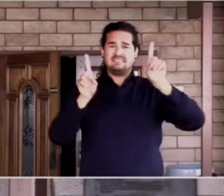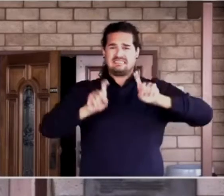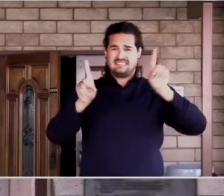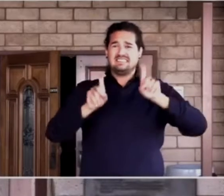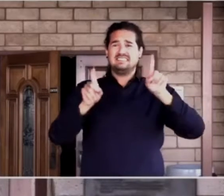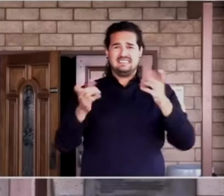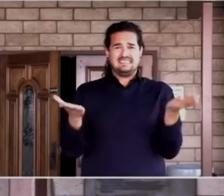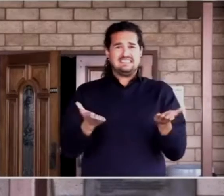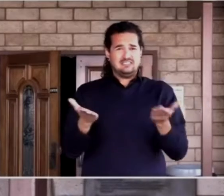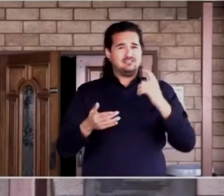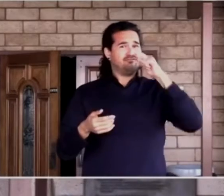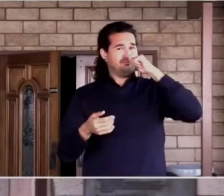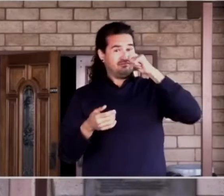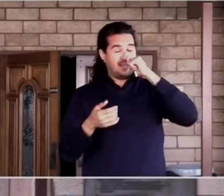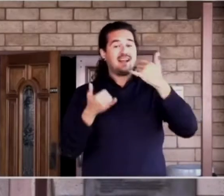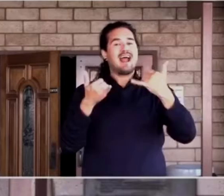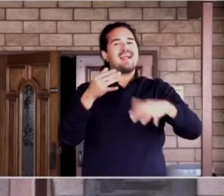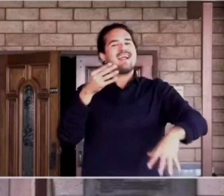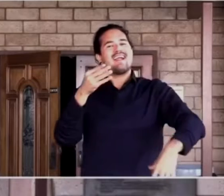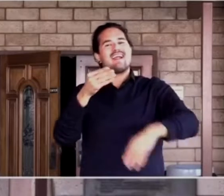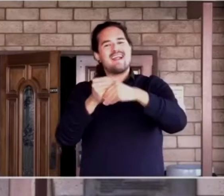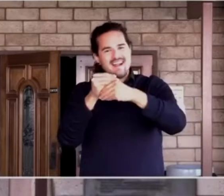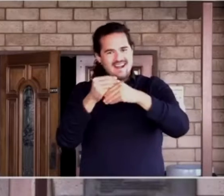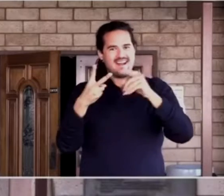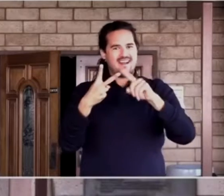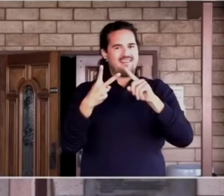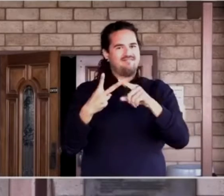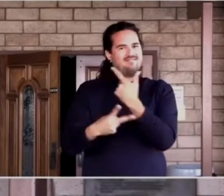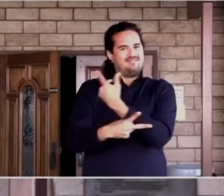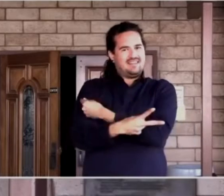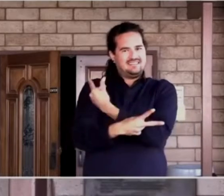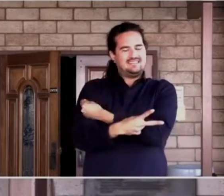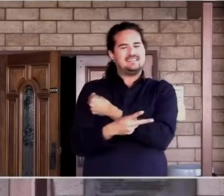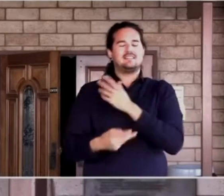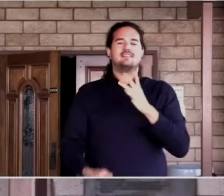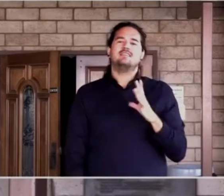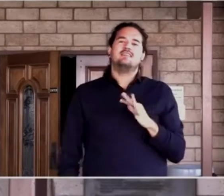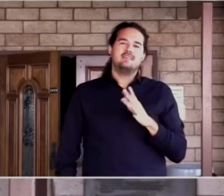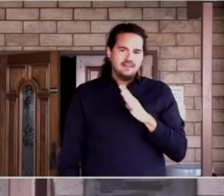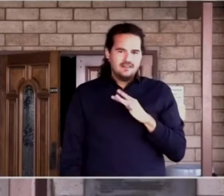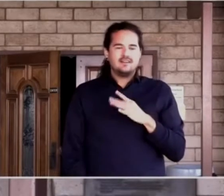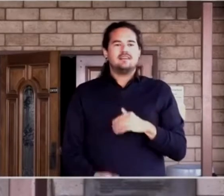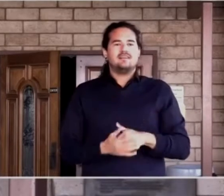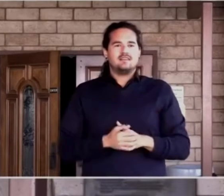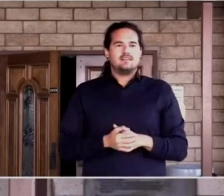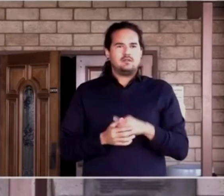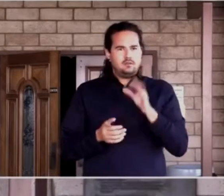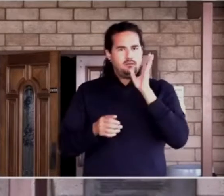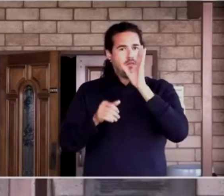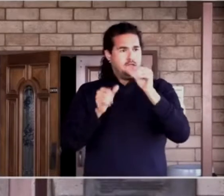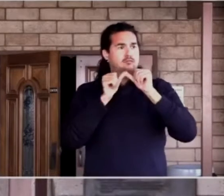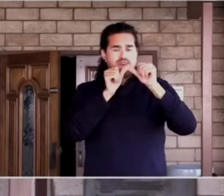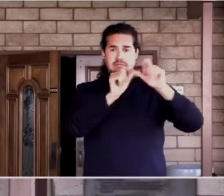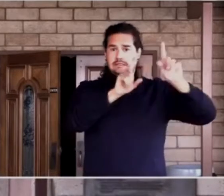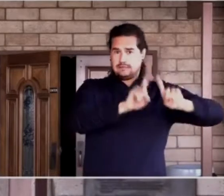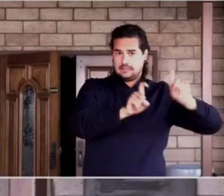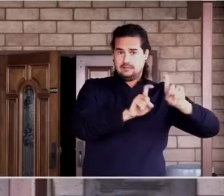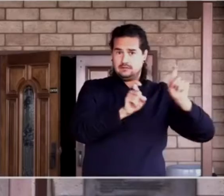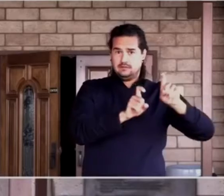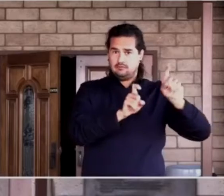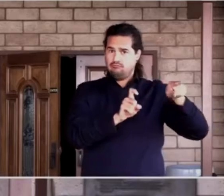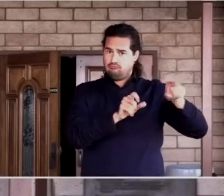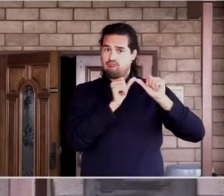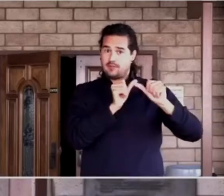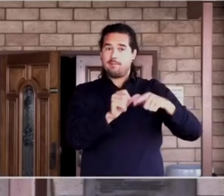vaccinations here. I'm happy that this site will continue as a COVID testing site, along with our newly launched